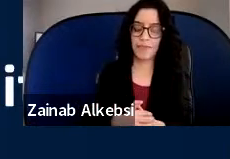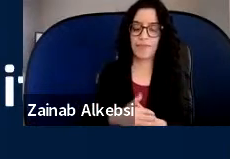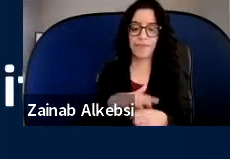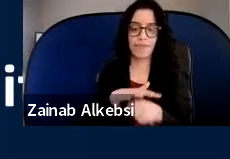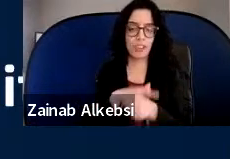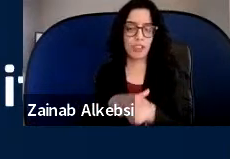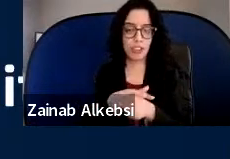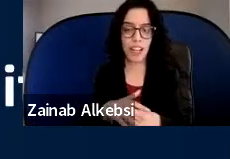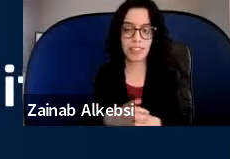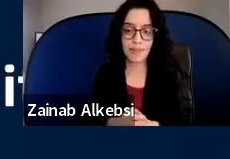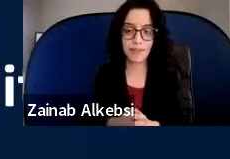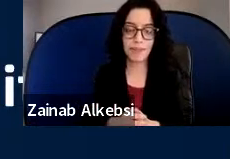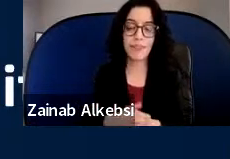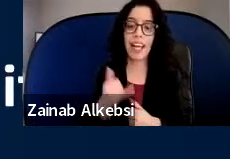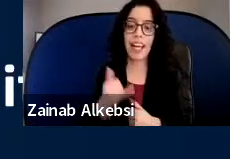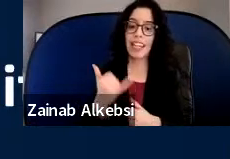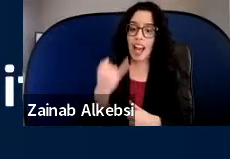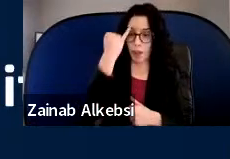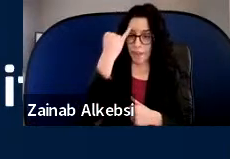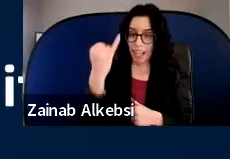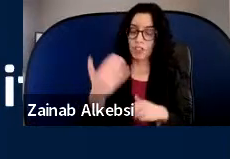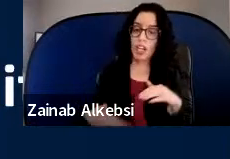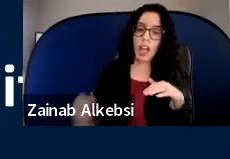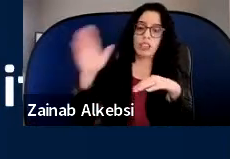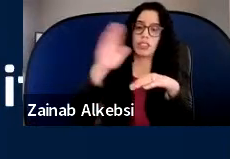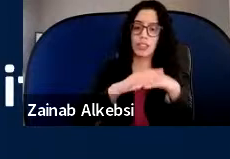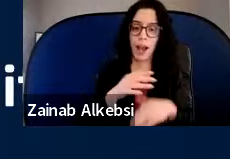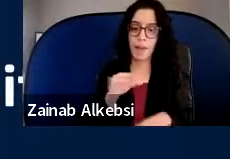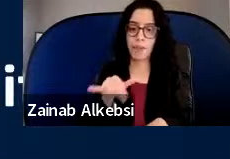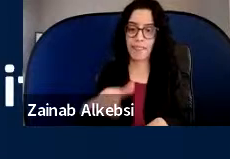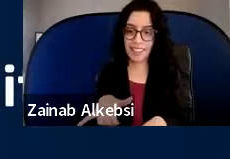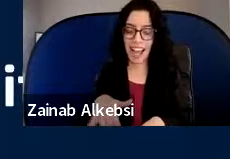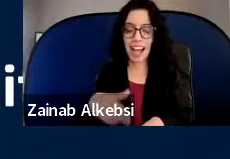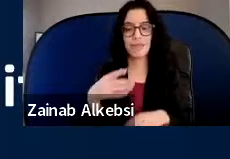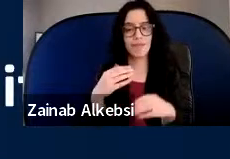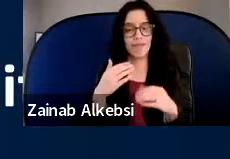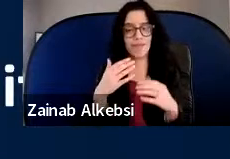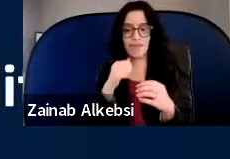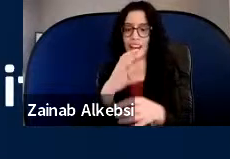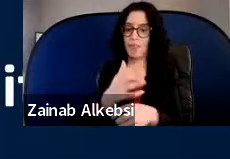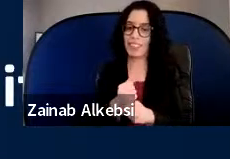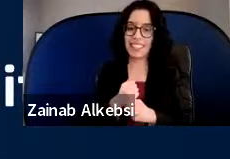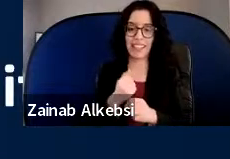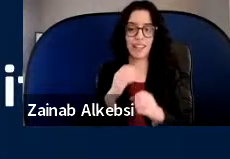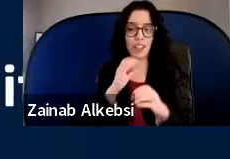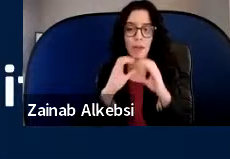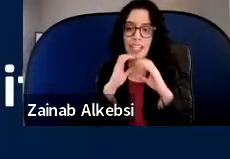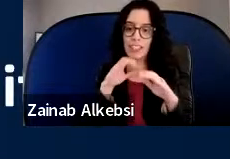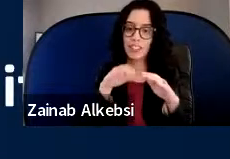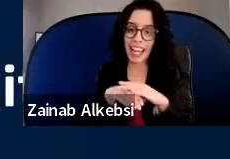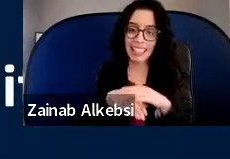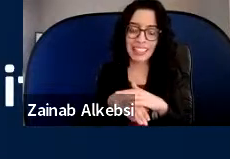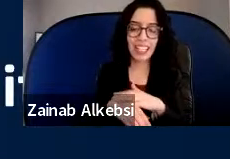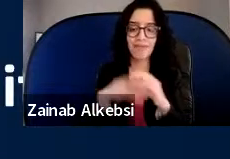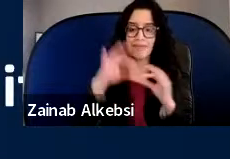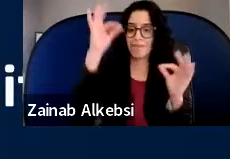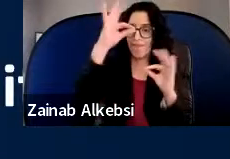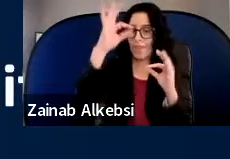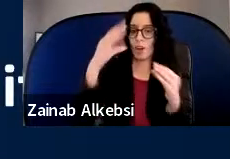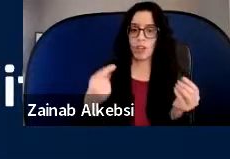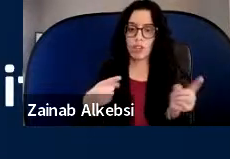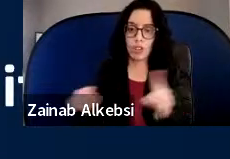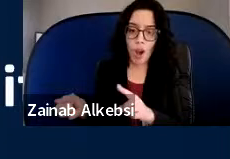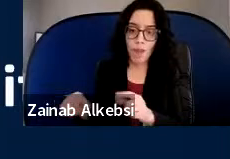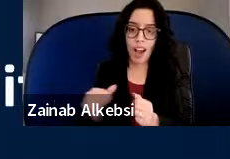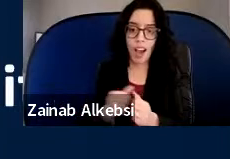you. You're going in for a condition, you may be already anxious, nervous, and stressed. Then on top of that,